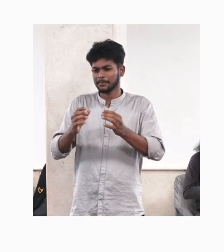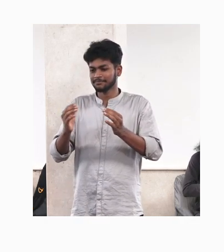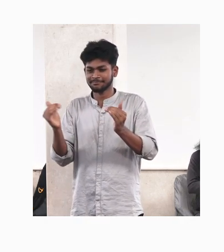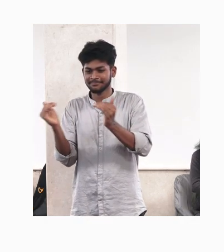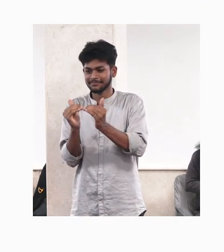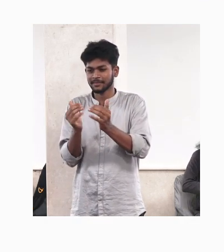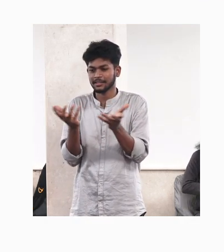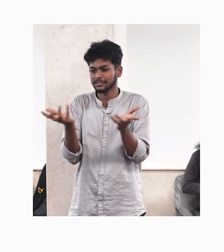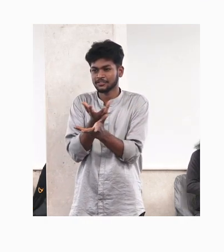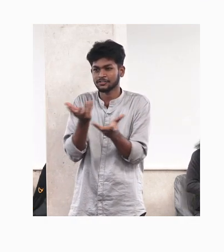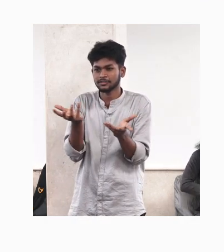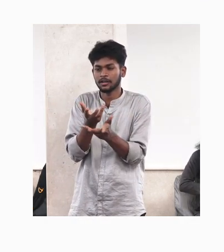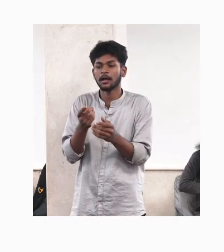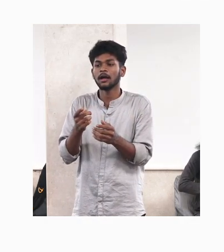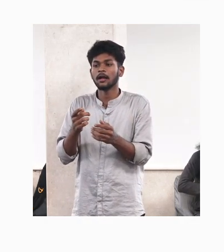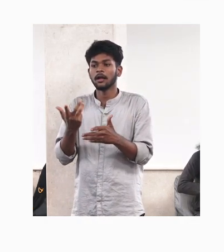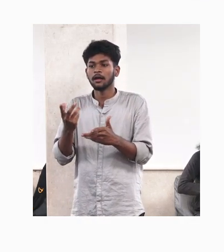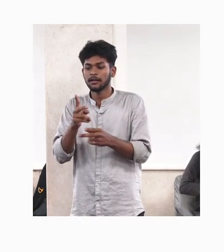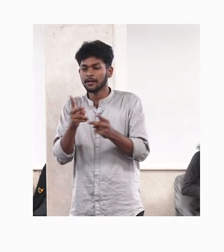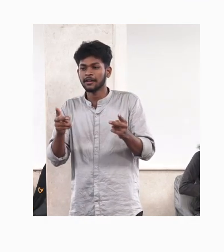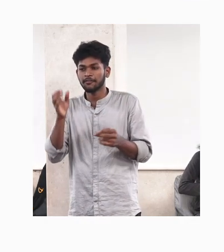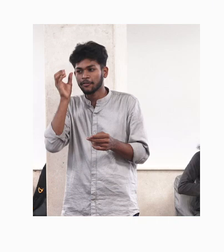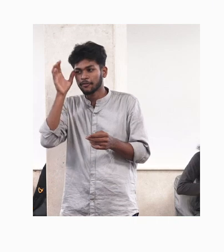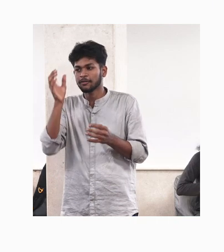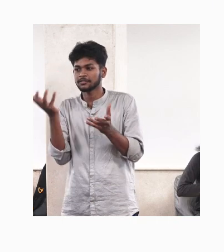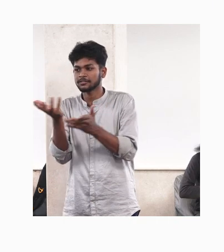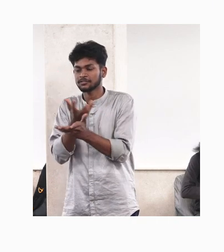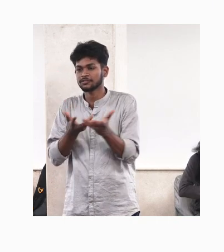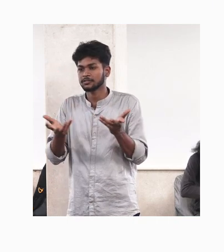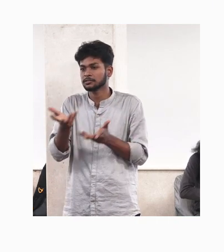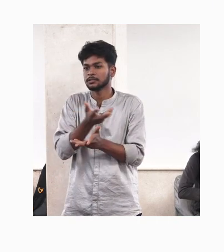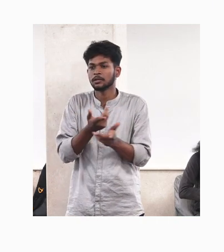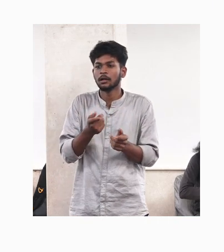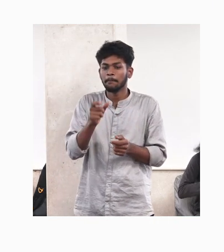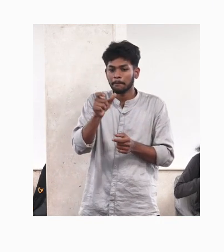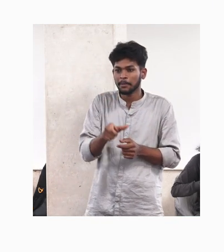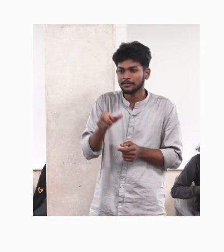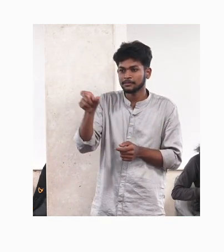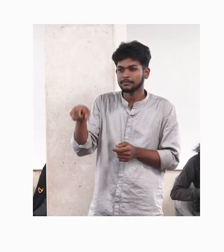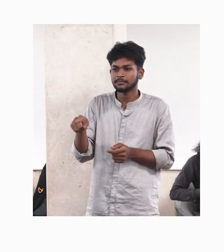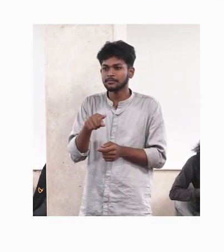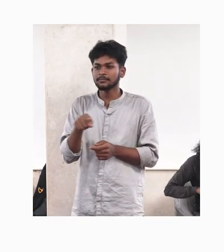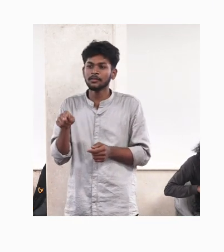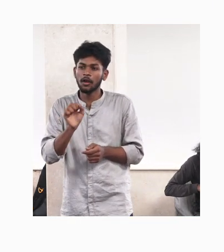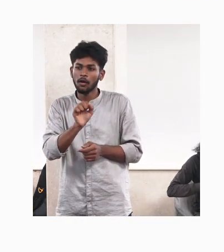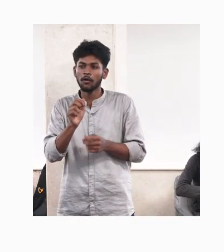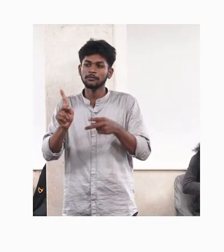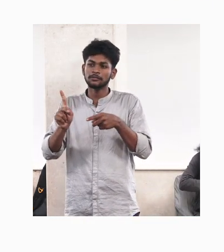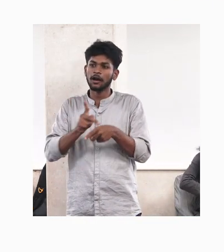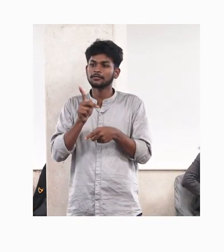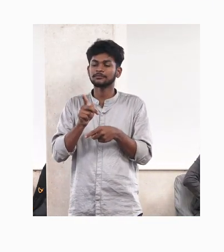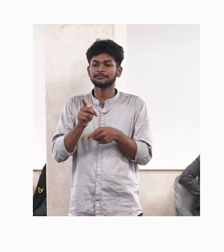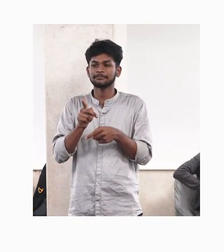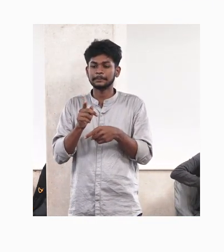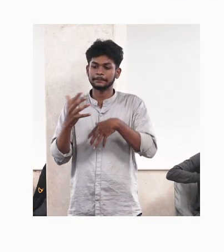with different knowledges. Each one, therapist and client, bring their own expertise